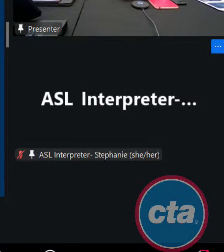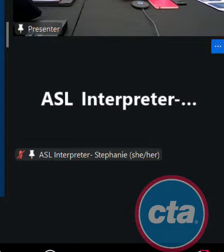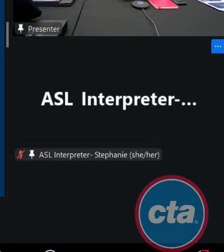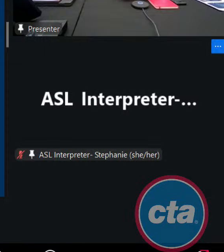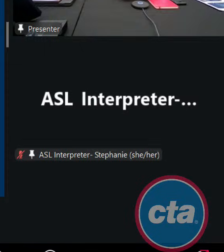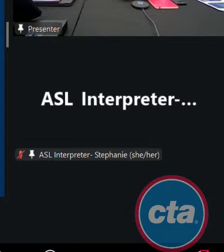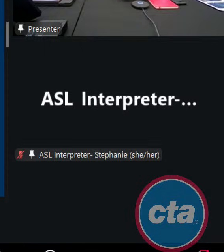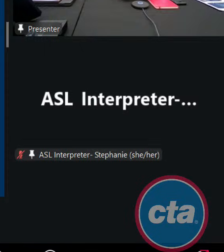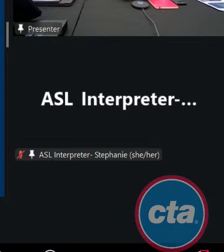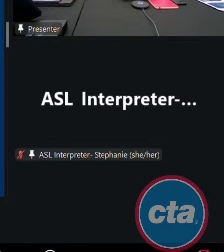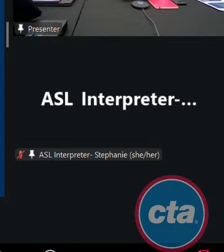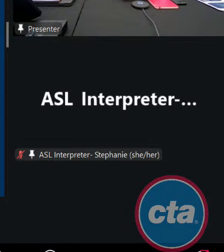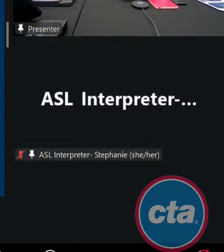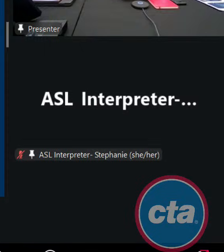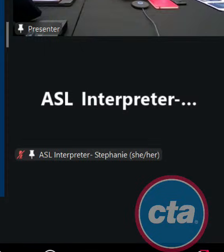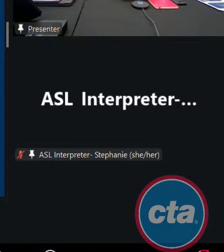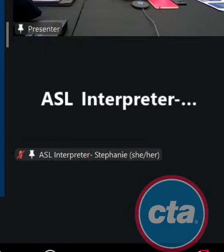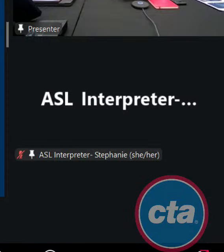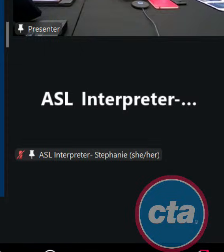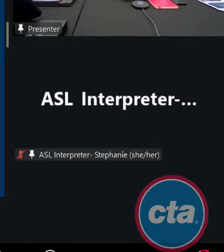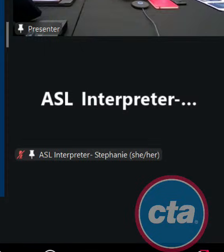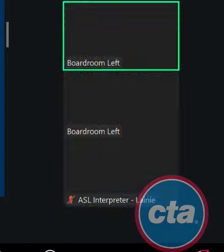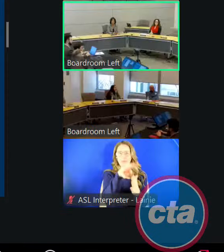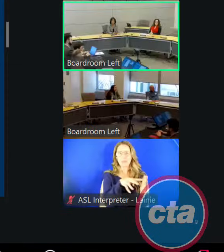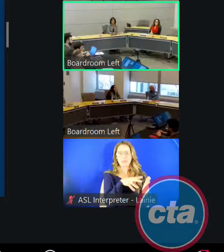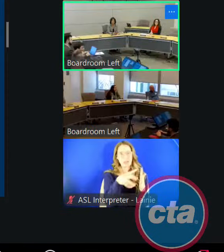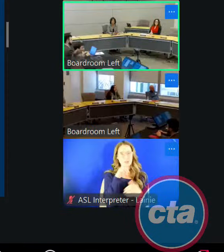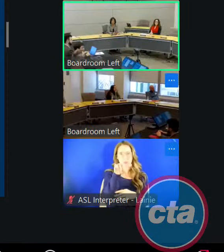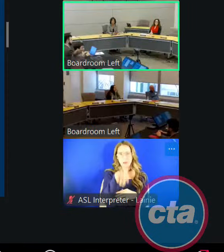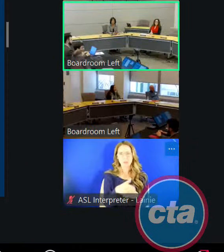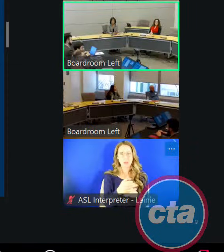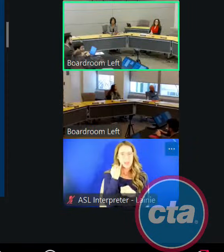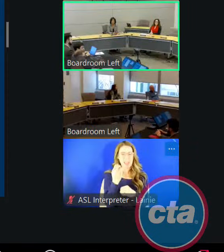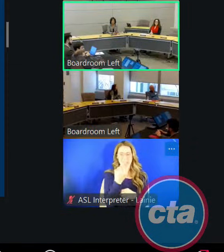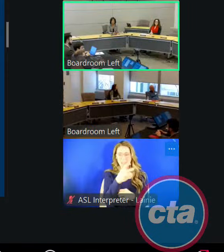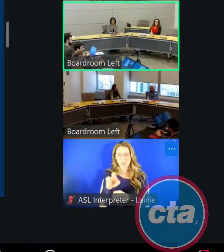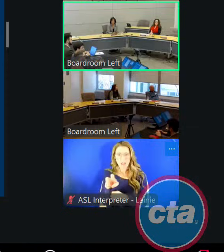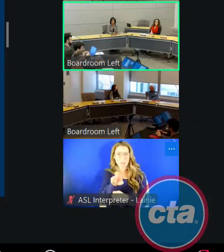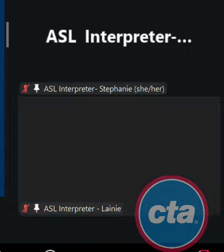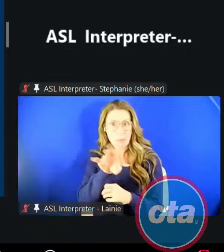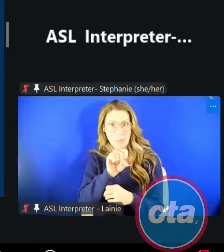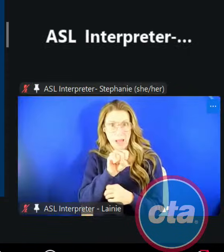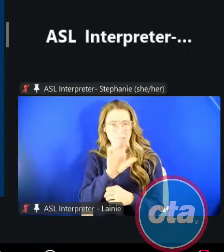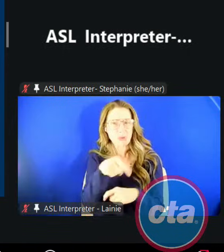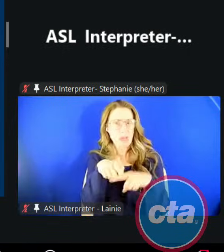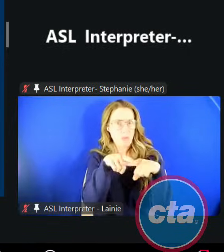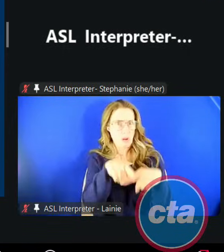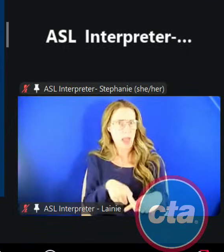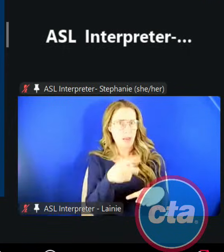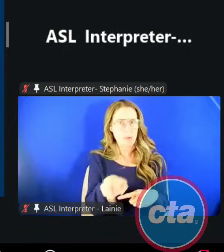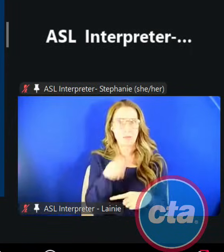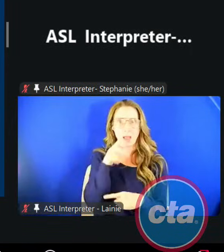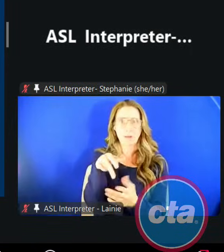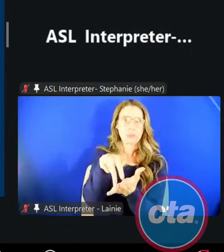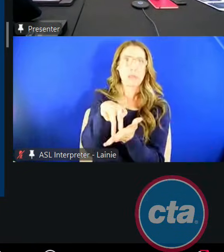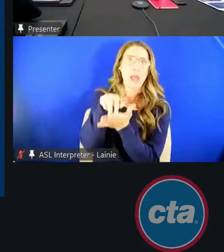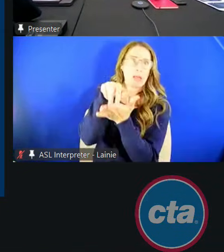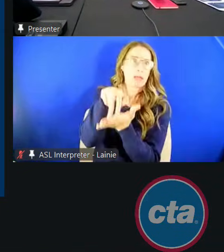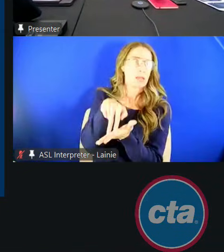service, you don't really need to plan for a specific schedule. If you're transferring from one to another, you can reliably count that you won't be standing out there